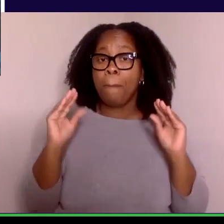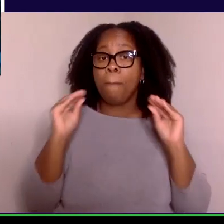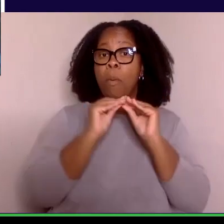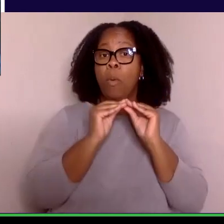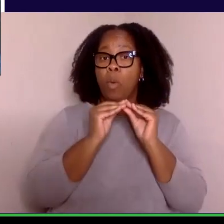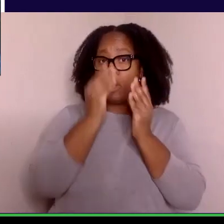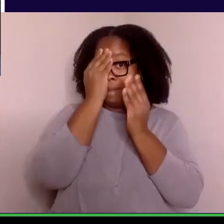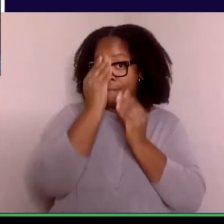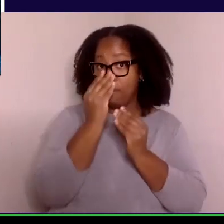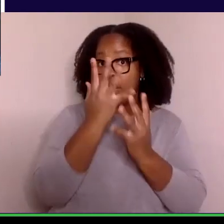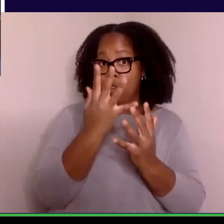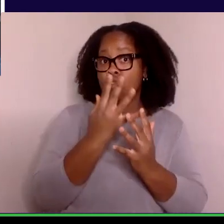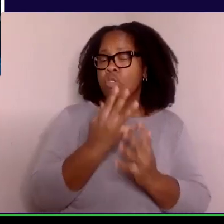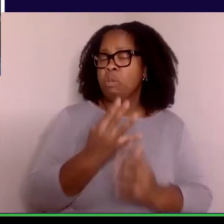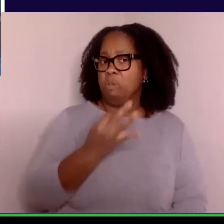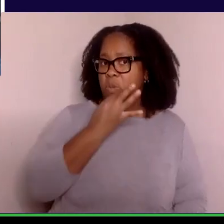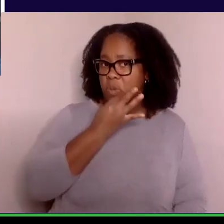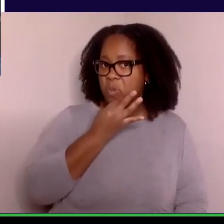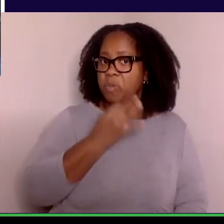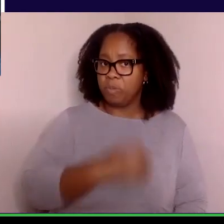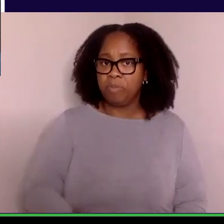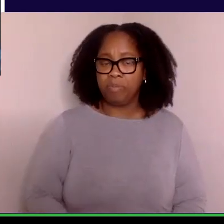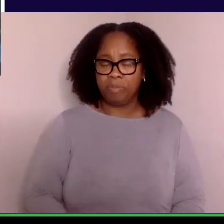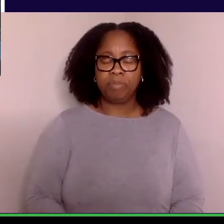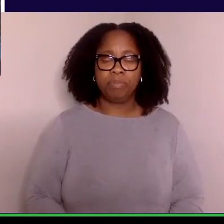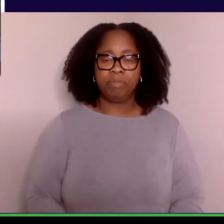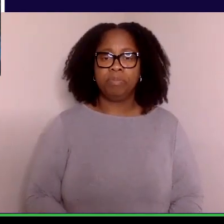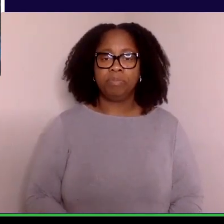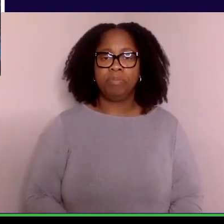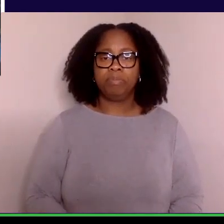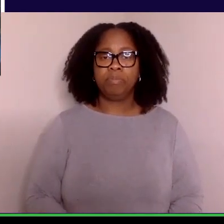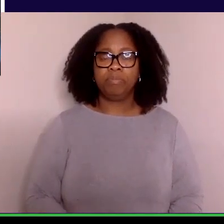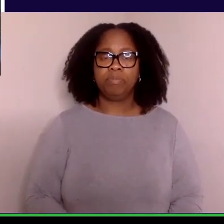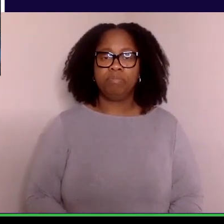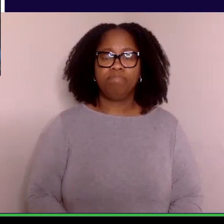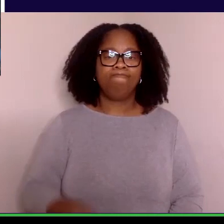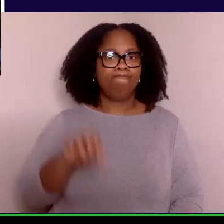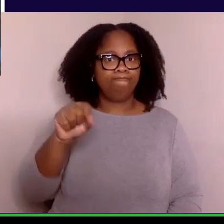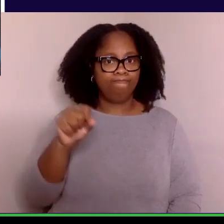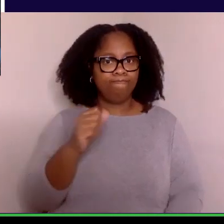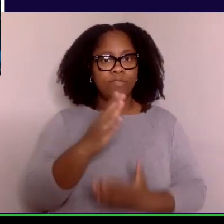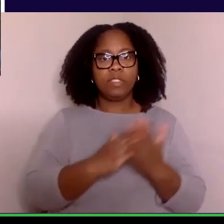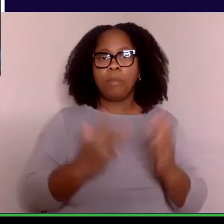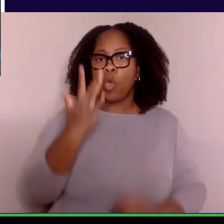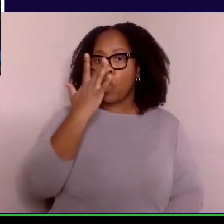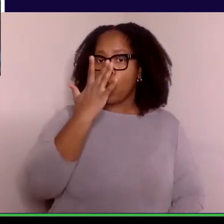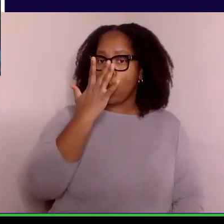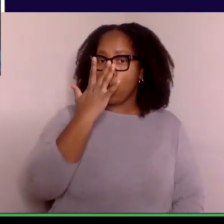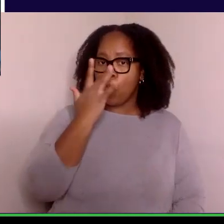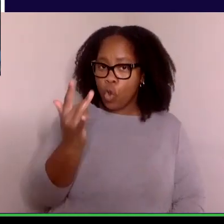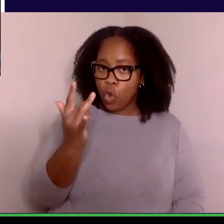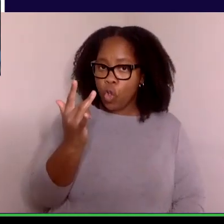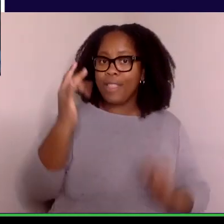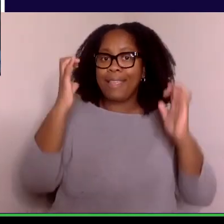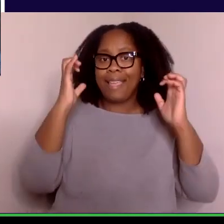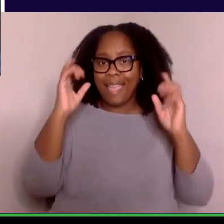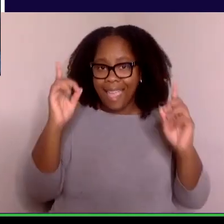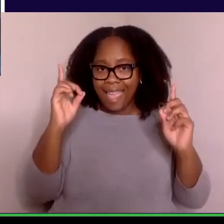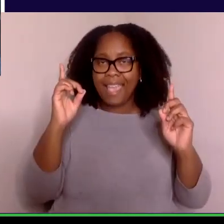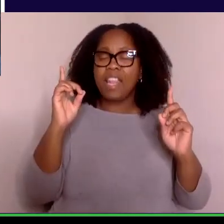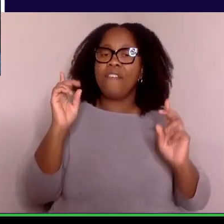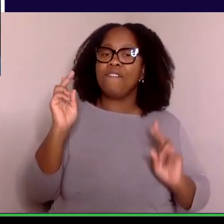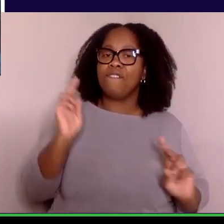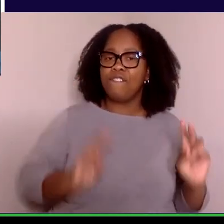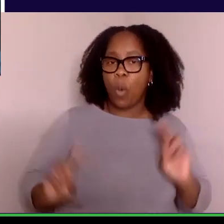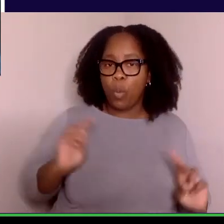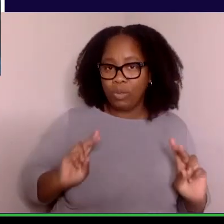on this very soon. I know we have some early ed folks who join